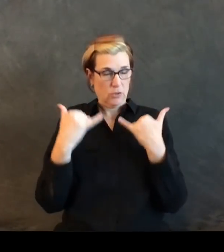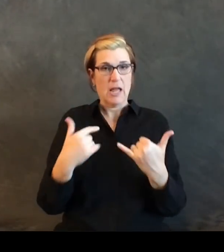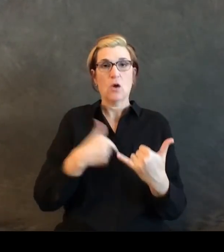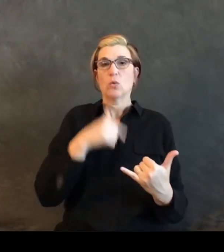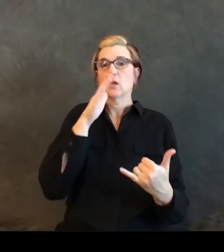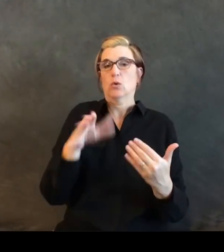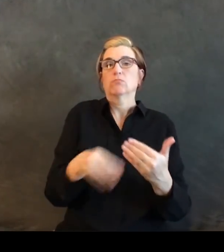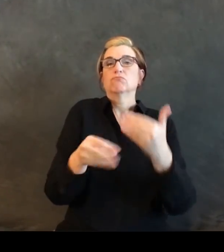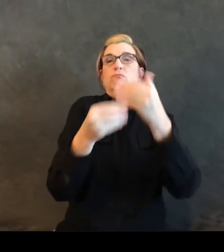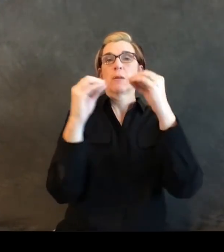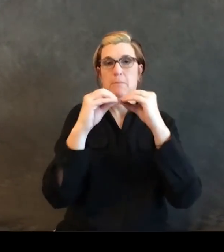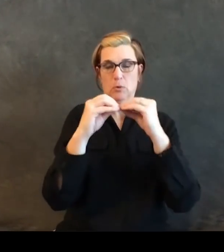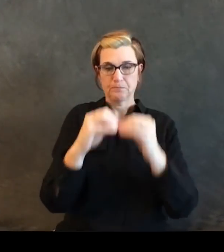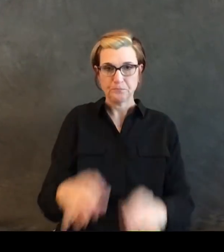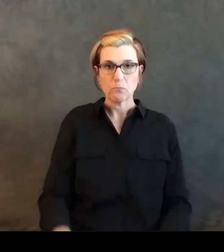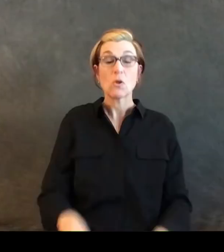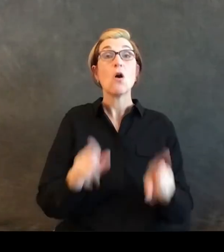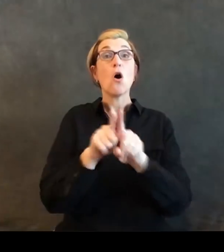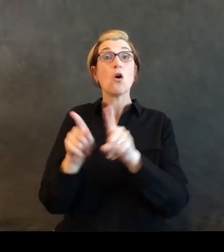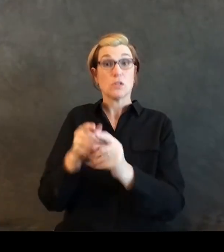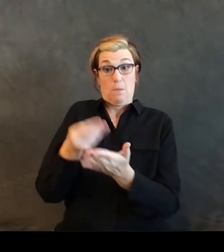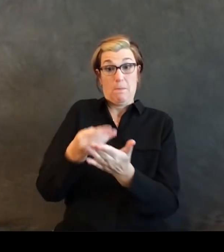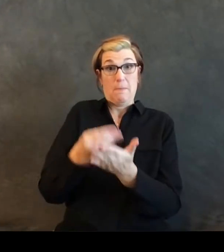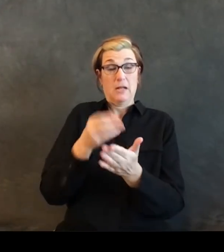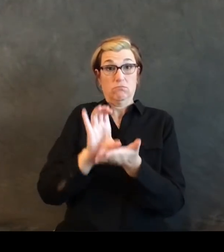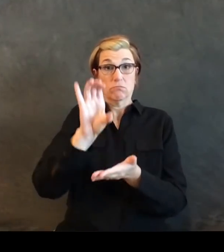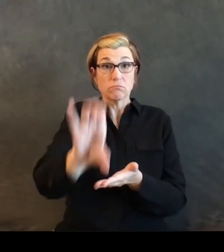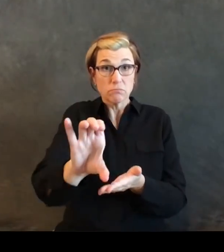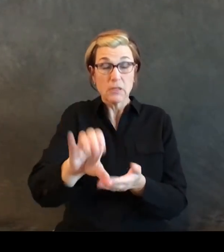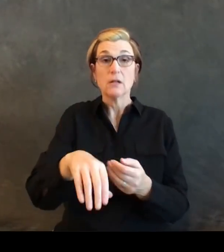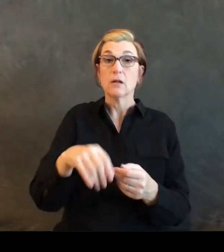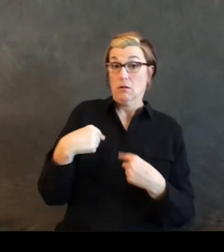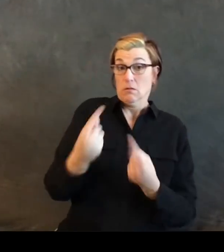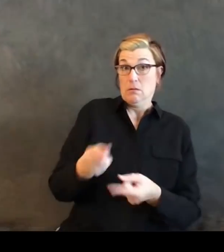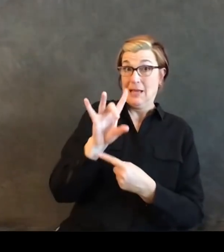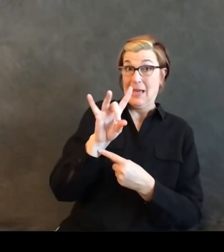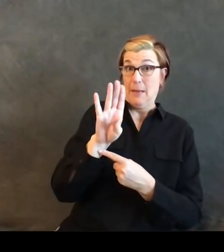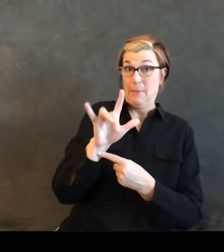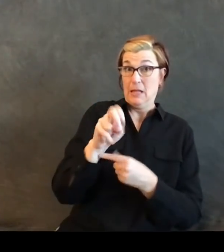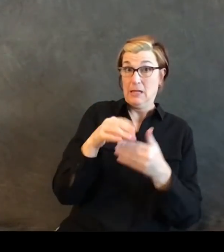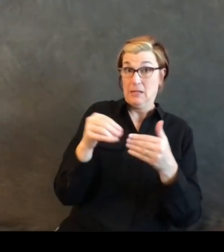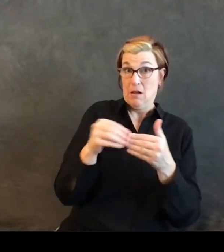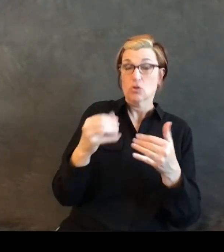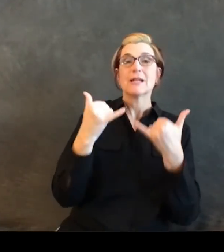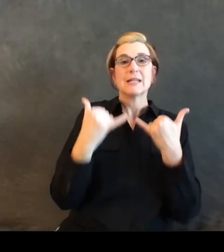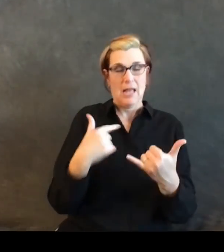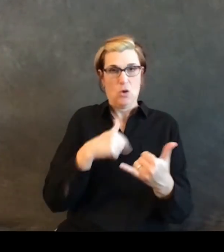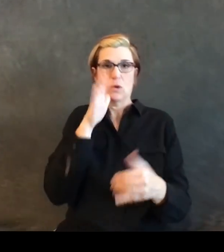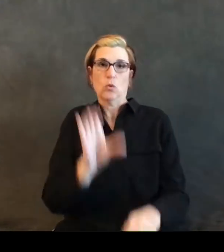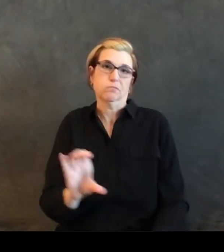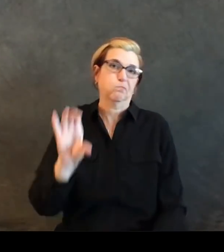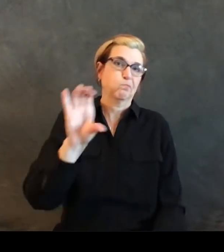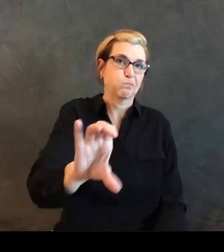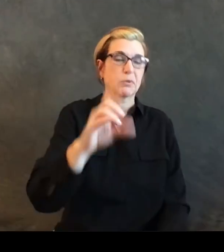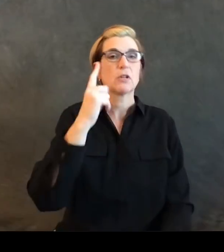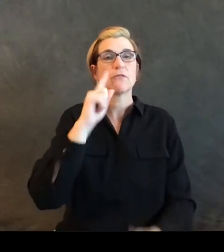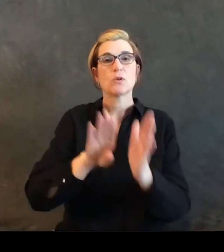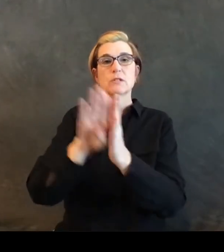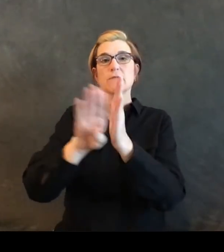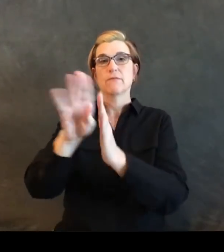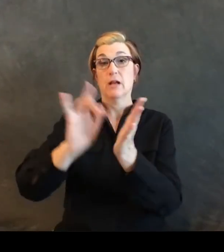development of vaccines on top of the $8 billion we approved several weeks ago. Over